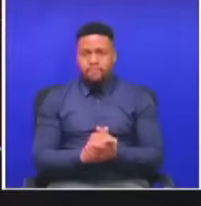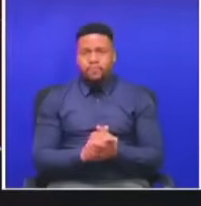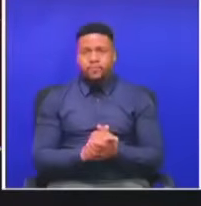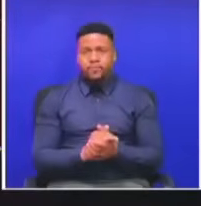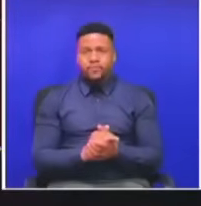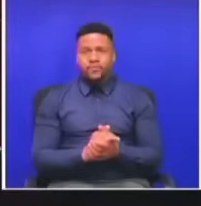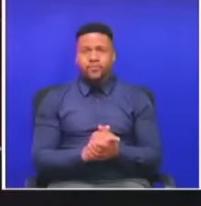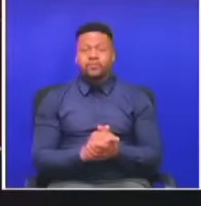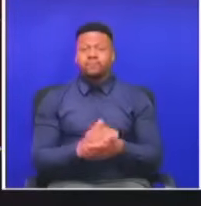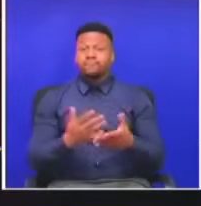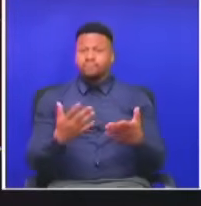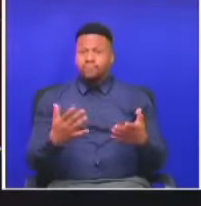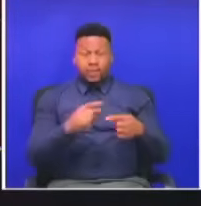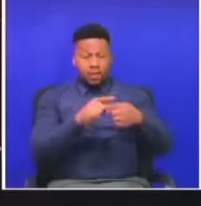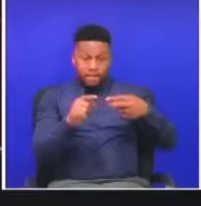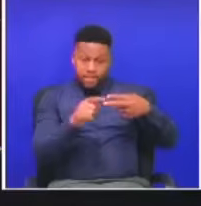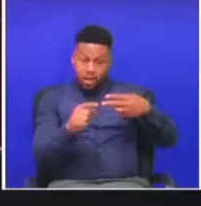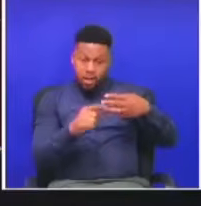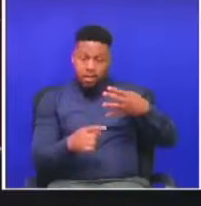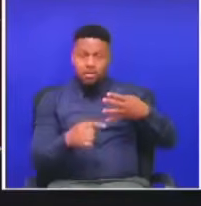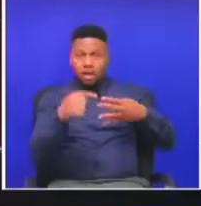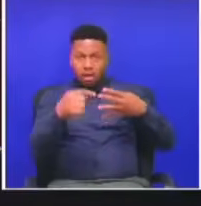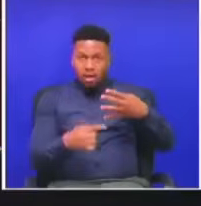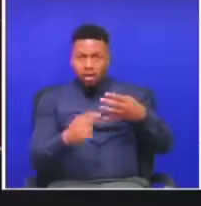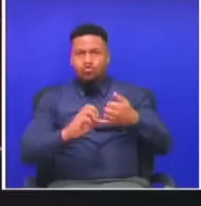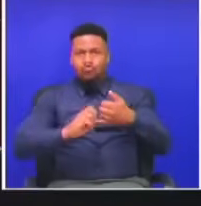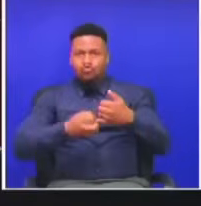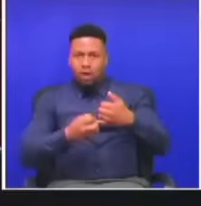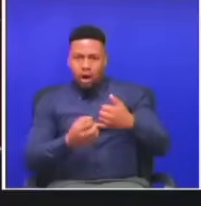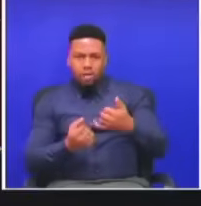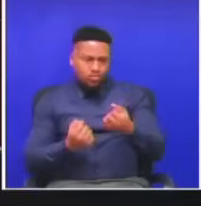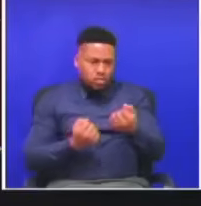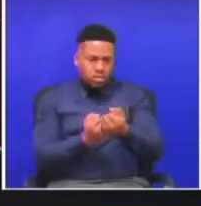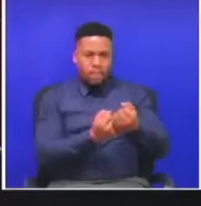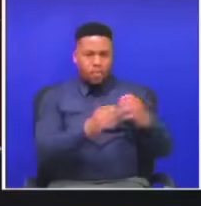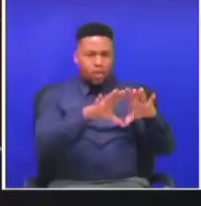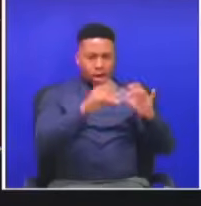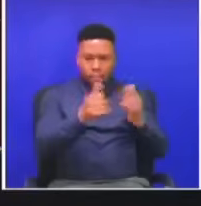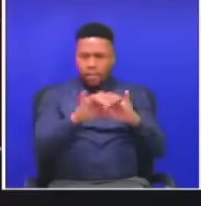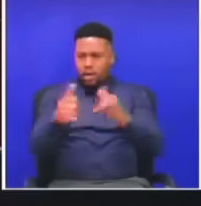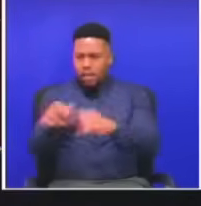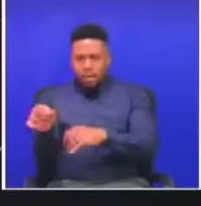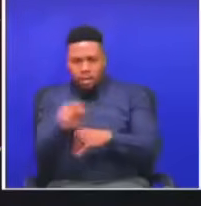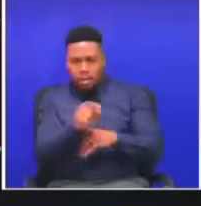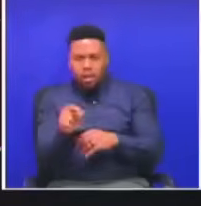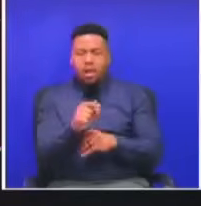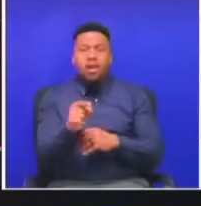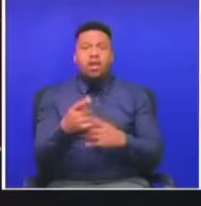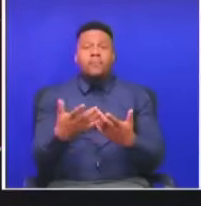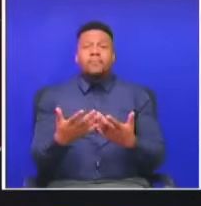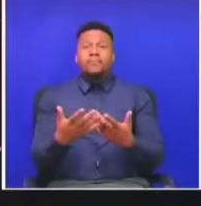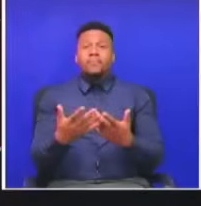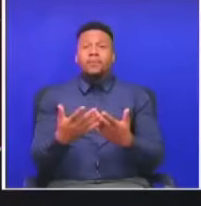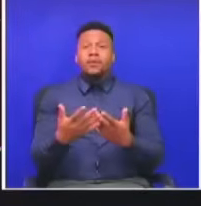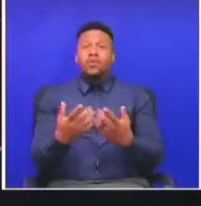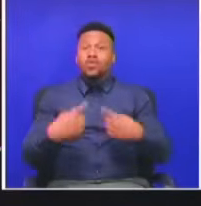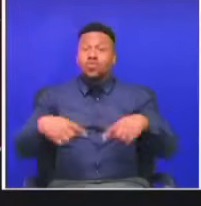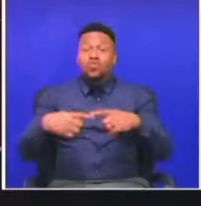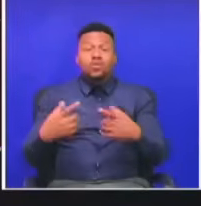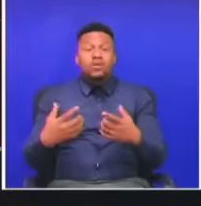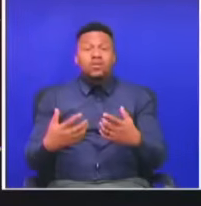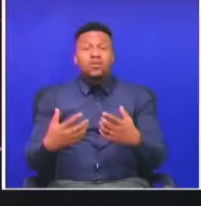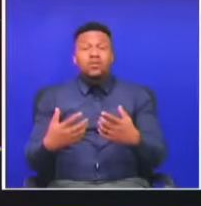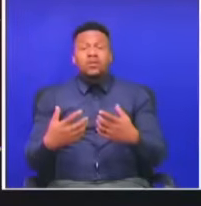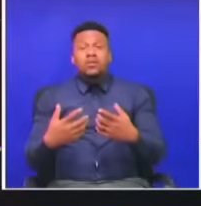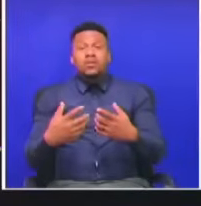of measures to assist companies to absorb the effects of tariffs and facilitate what I would call